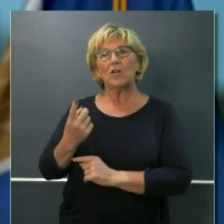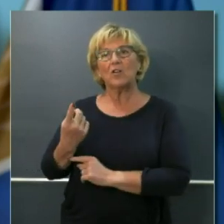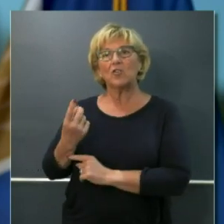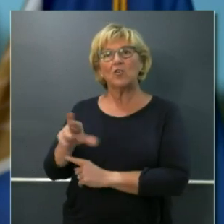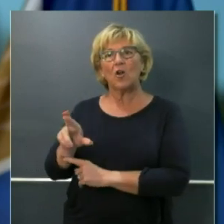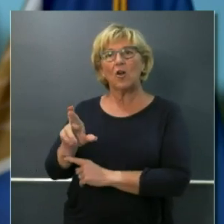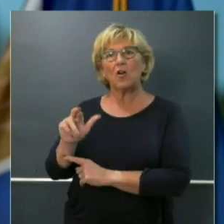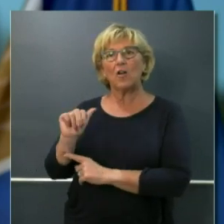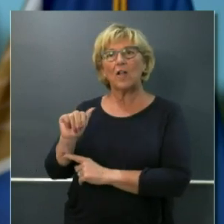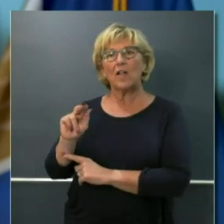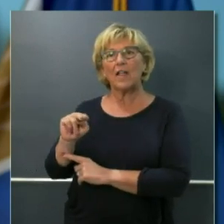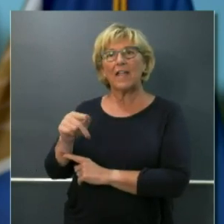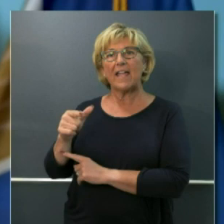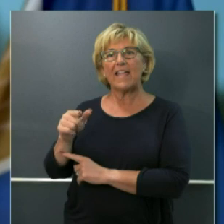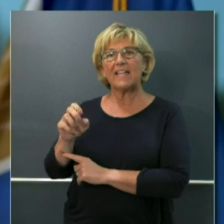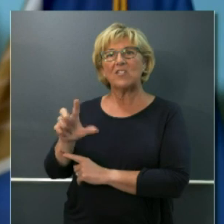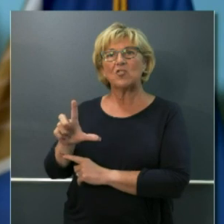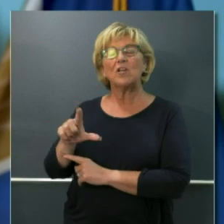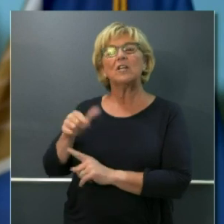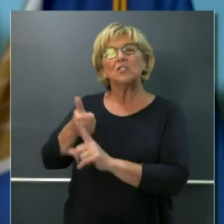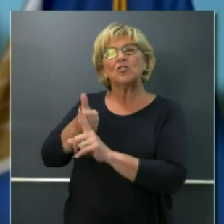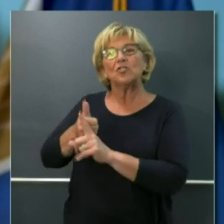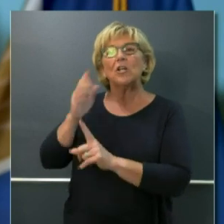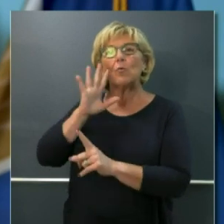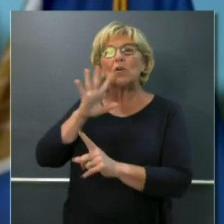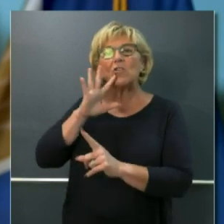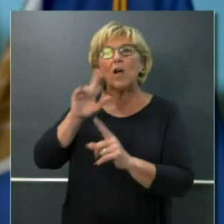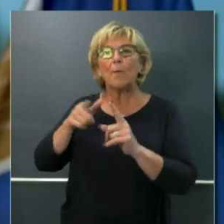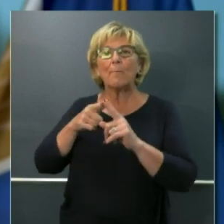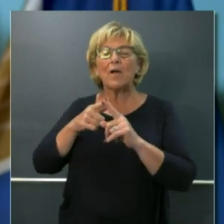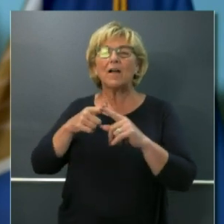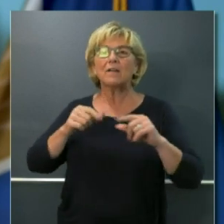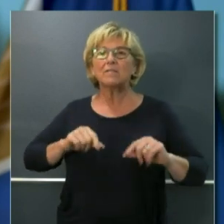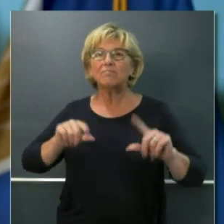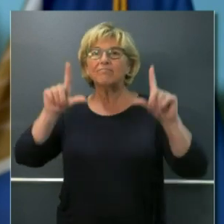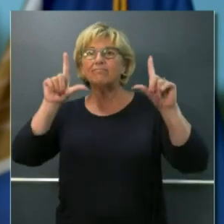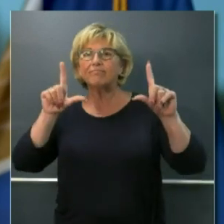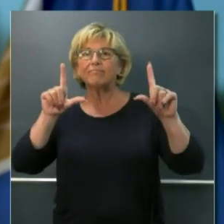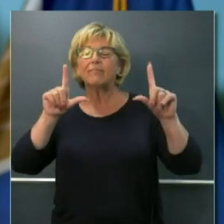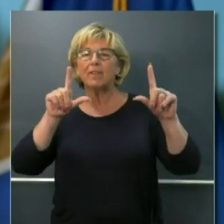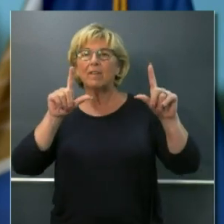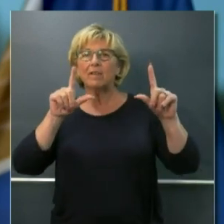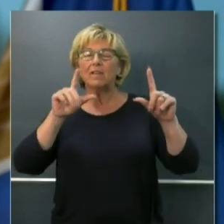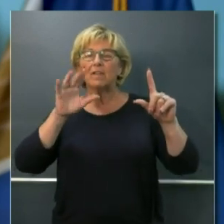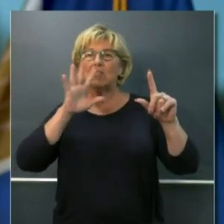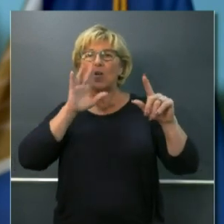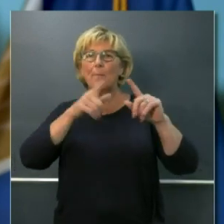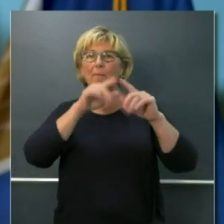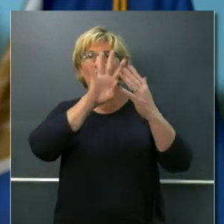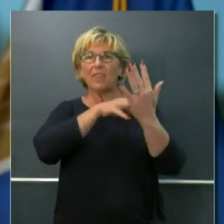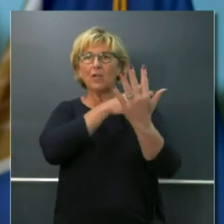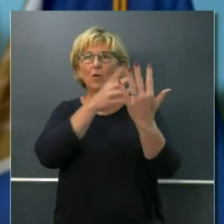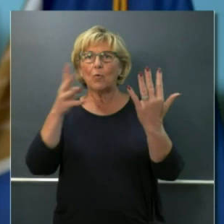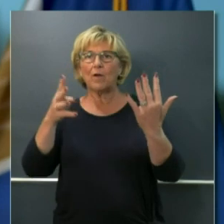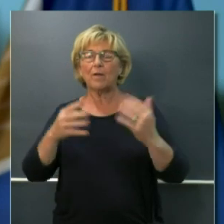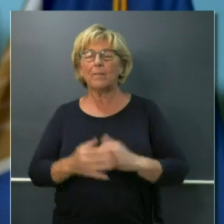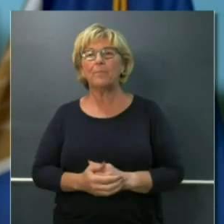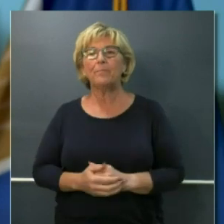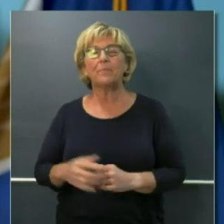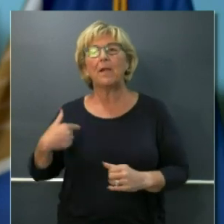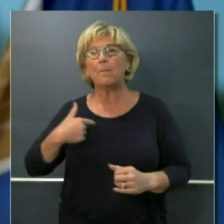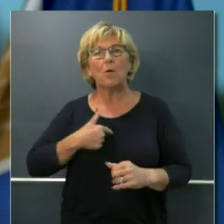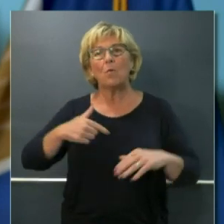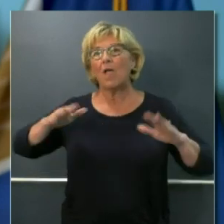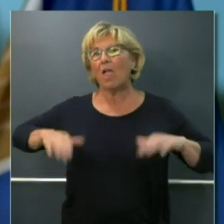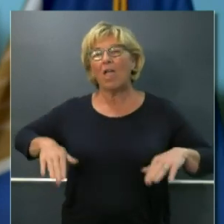she'll show you our model, the graph of actuals, so you can see the stability in that space. But we're still, by no stretch of the